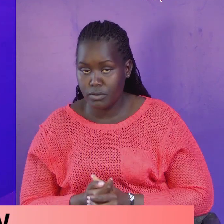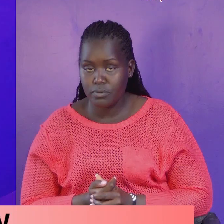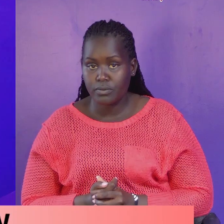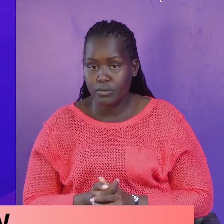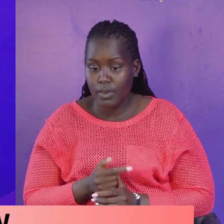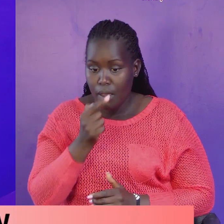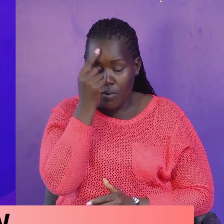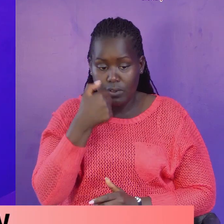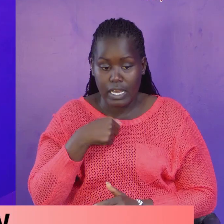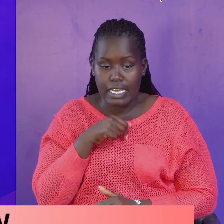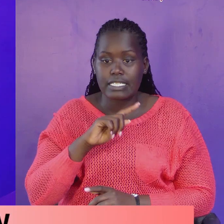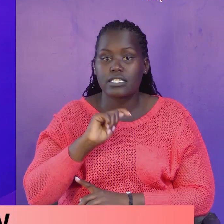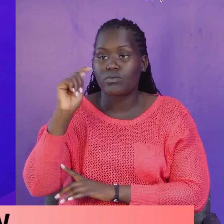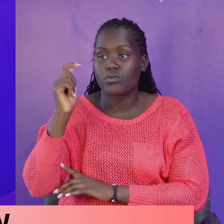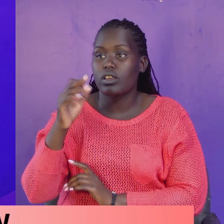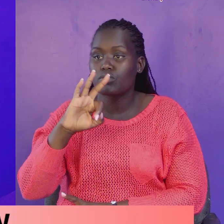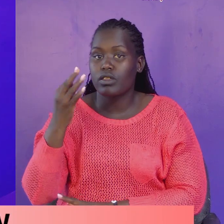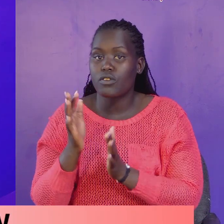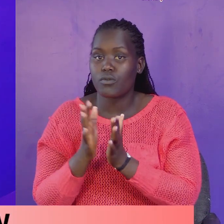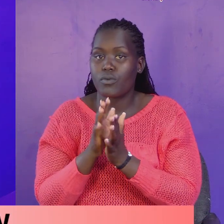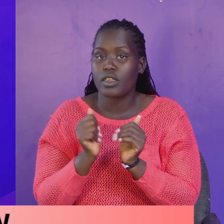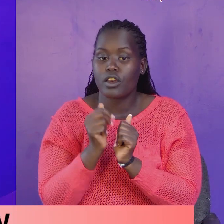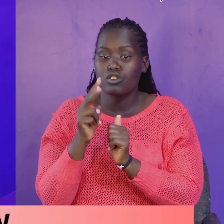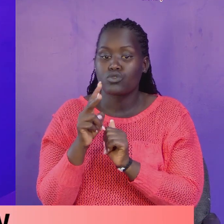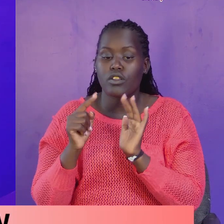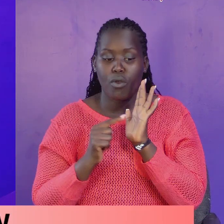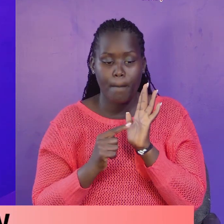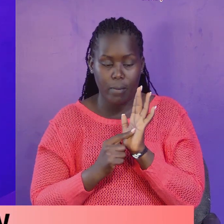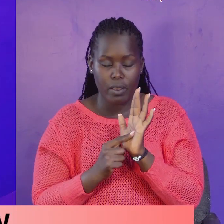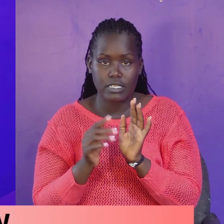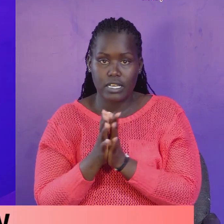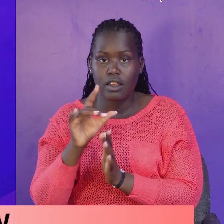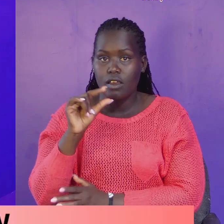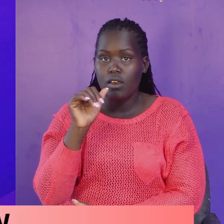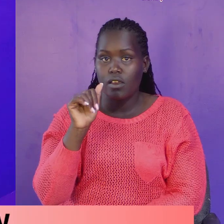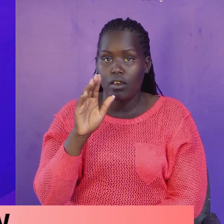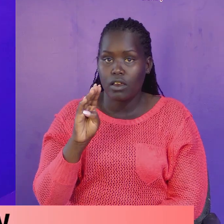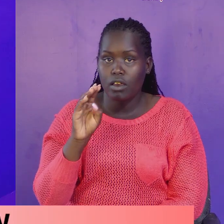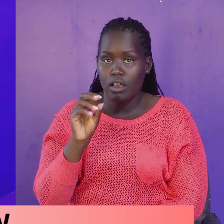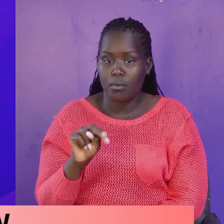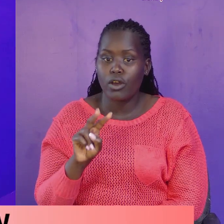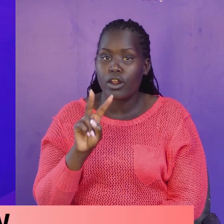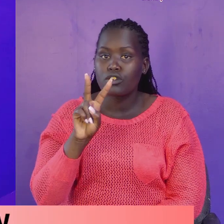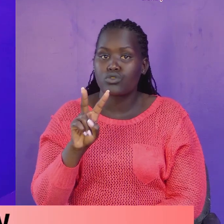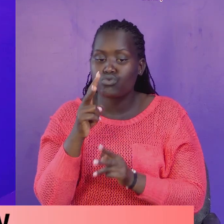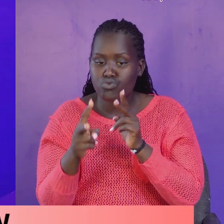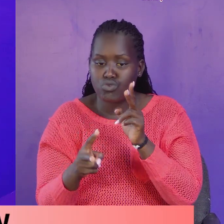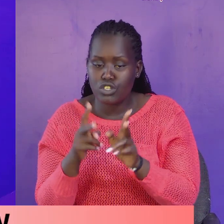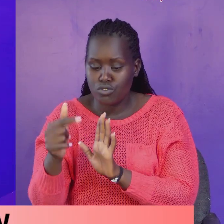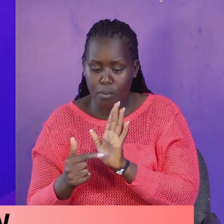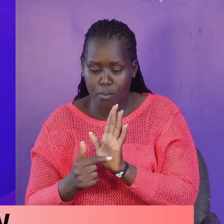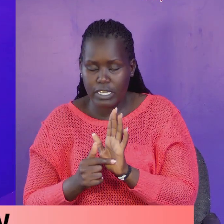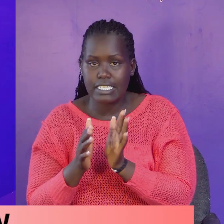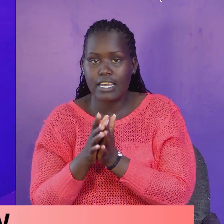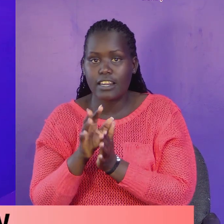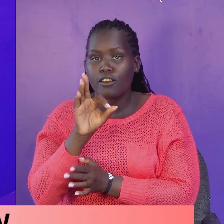as Kenyans, we are the third with 12 points, while Gabon and Ivory Coast have 22 points and 23 points respectively.